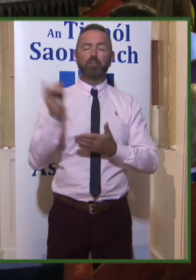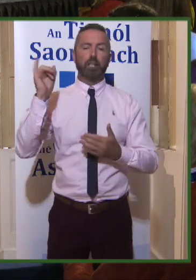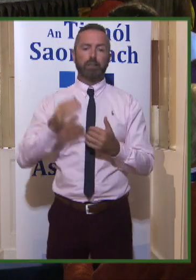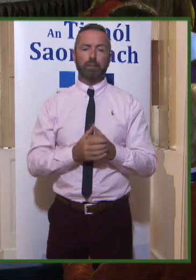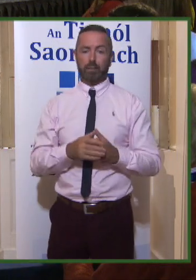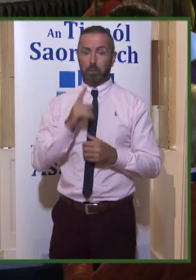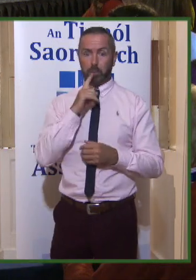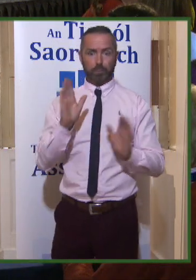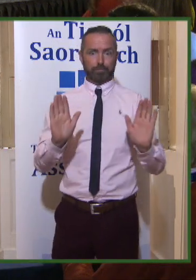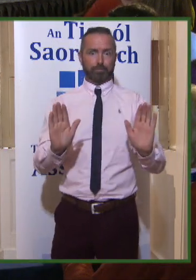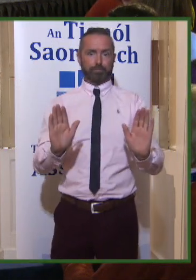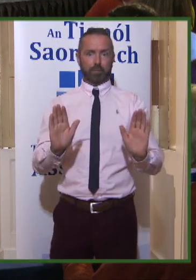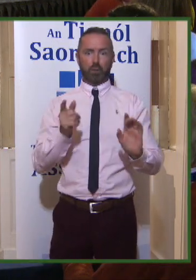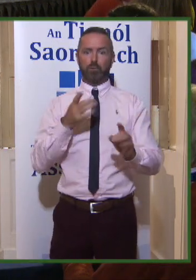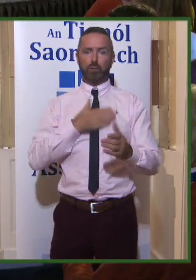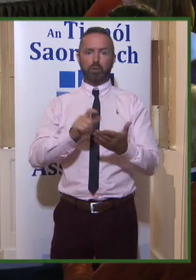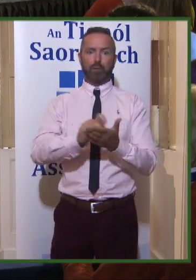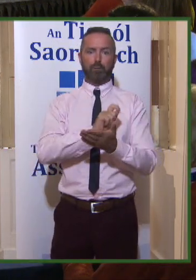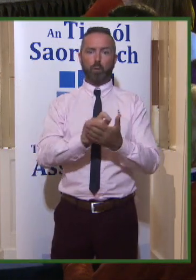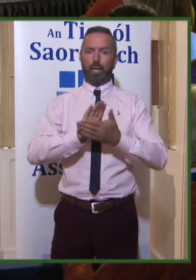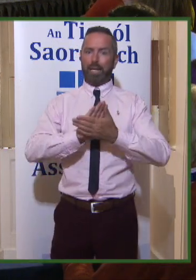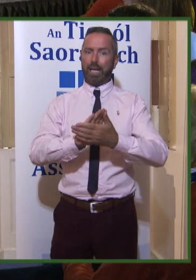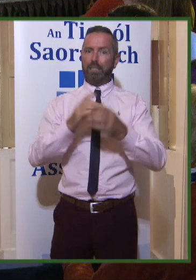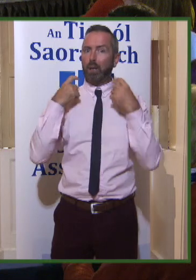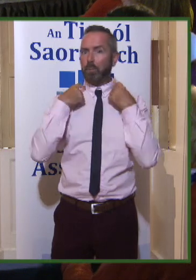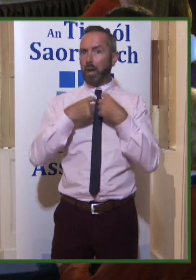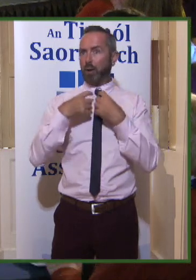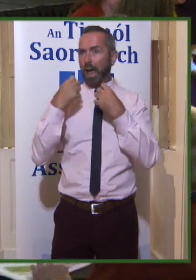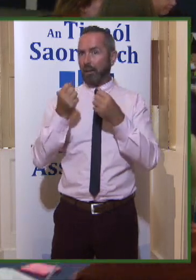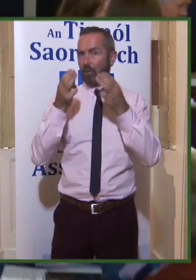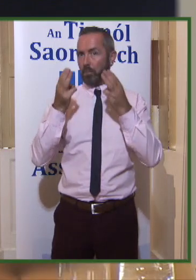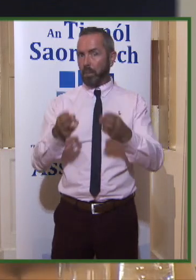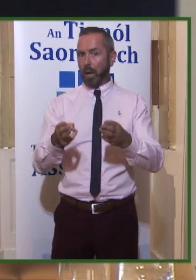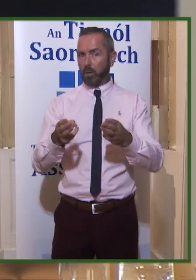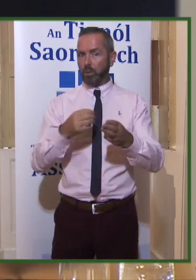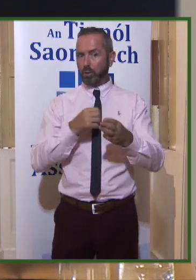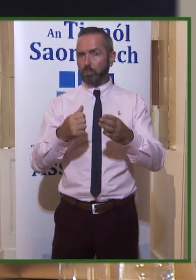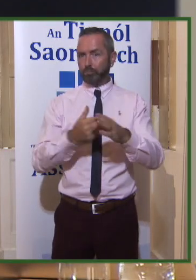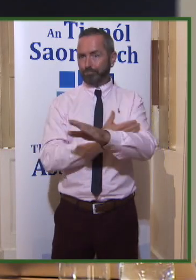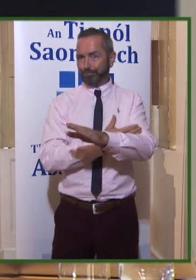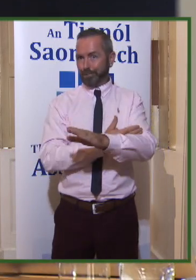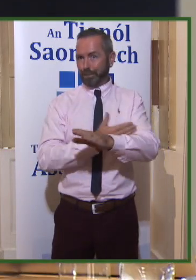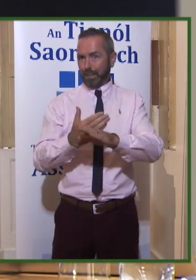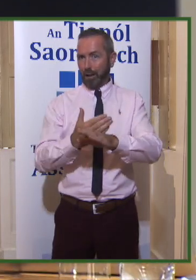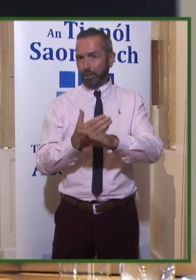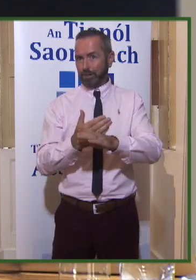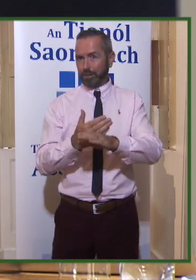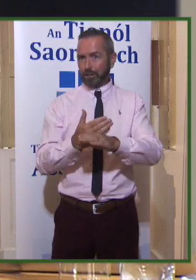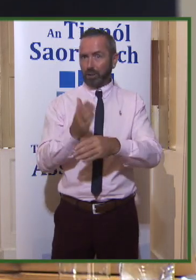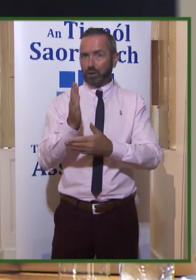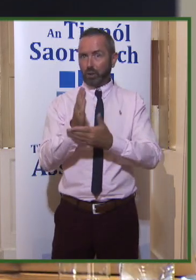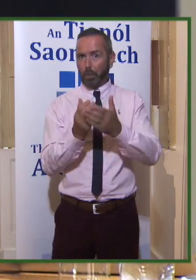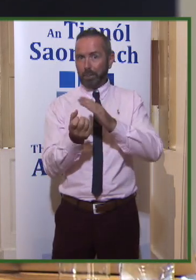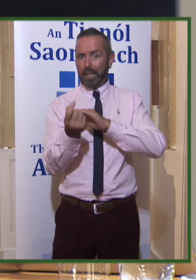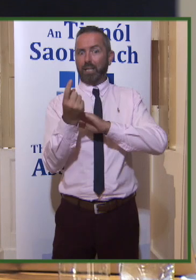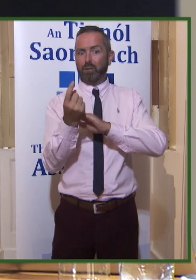for yourselves. But you've just voted against the mayor having power to initiate issues. You know, is that